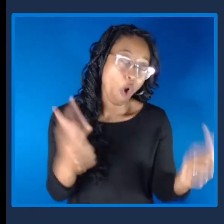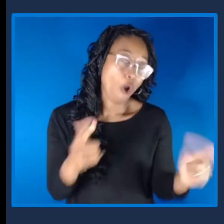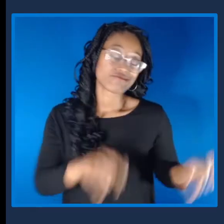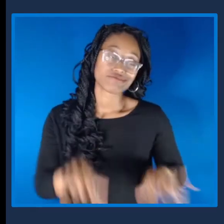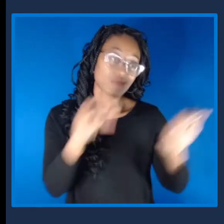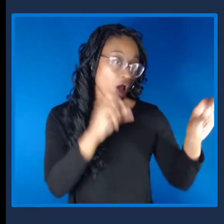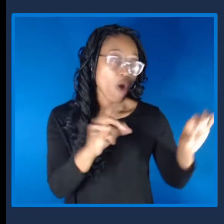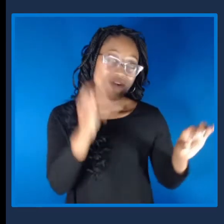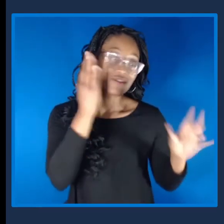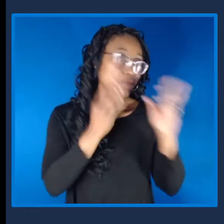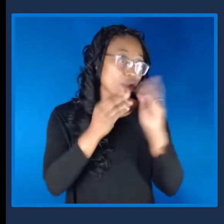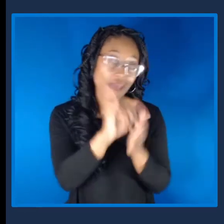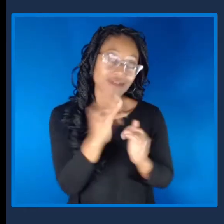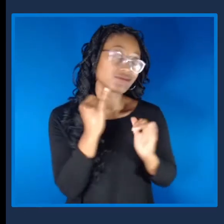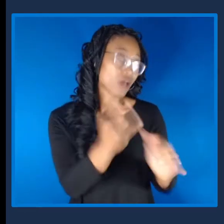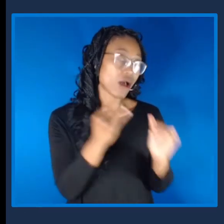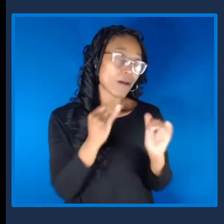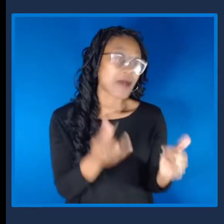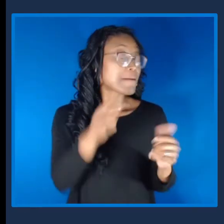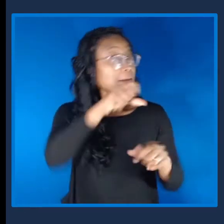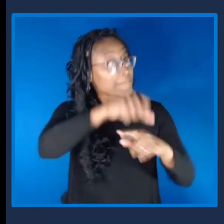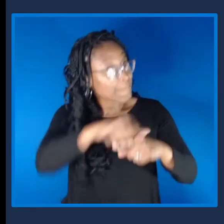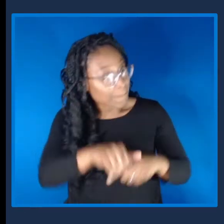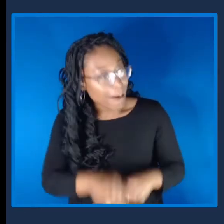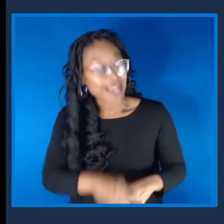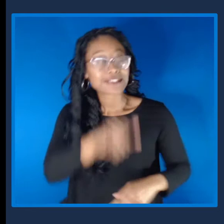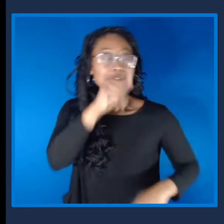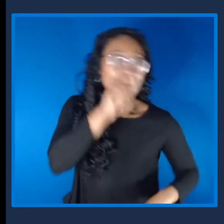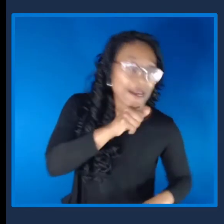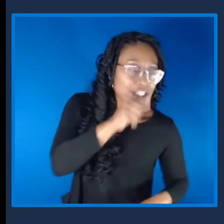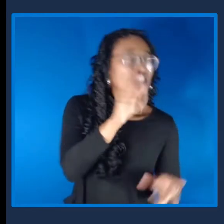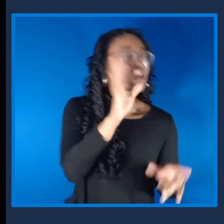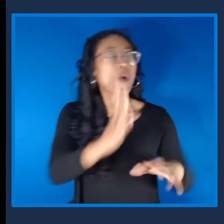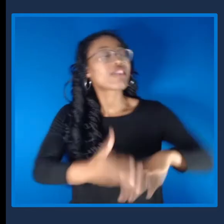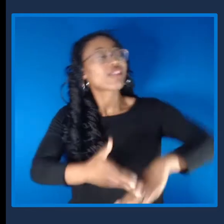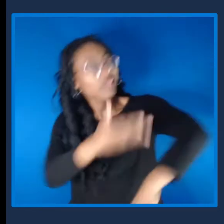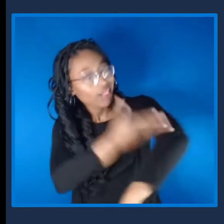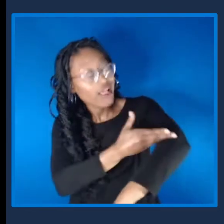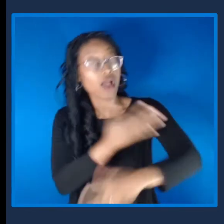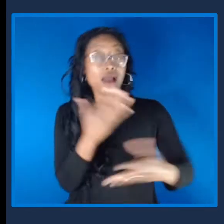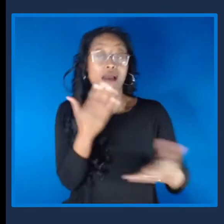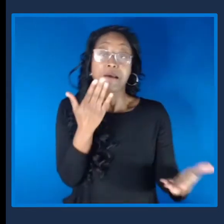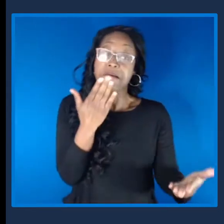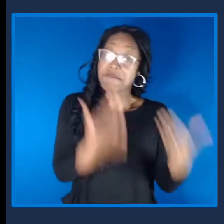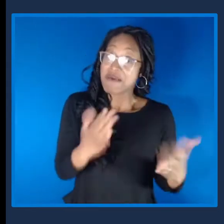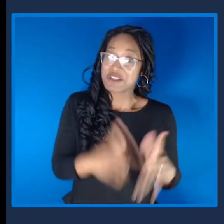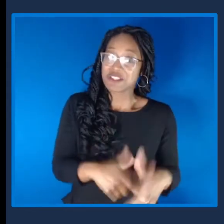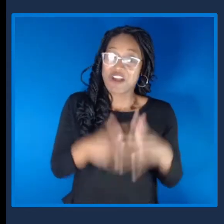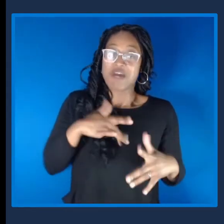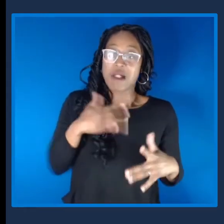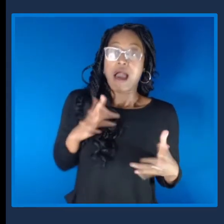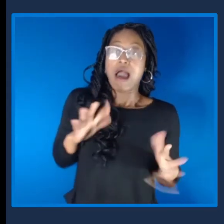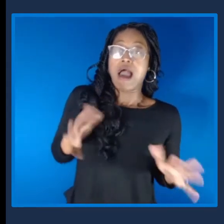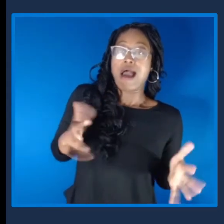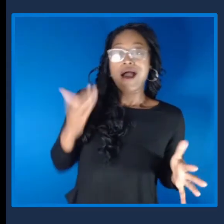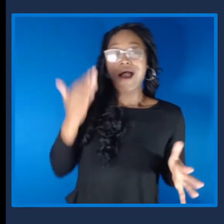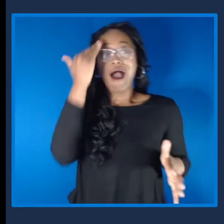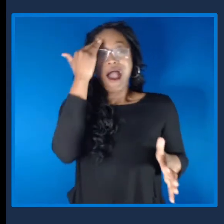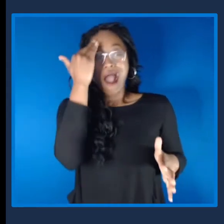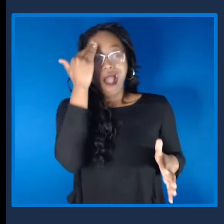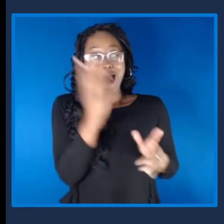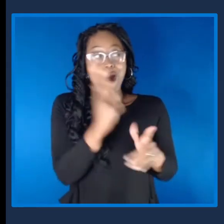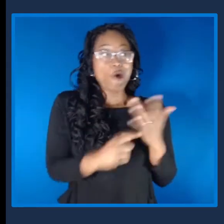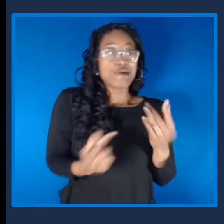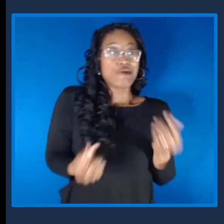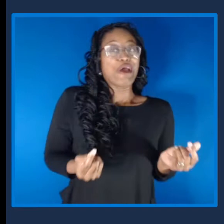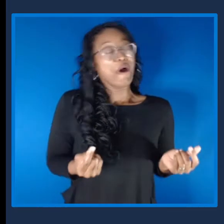some patience and some practice, things will get better. And eventually, you might just start to feel like you know what you're doing and even kind of like